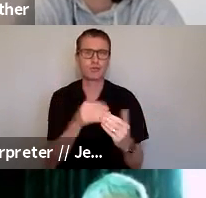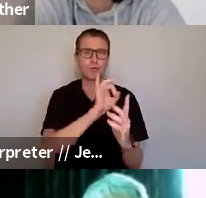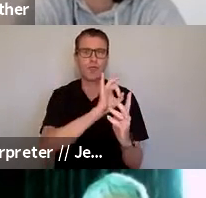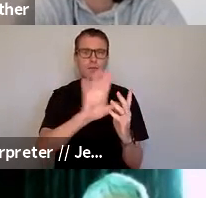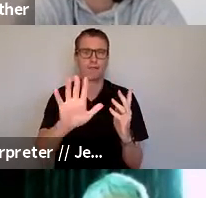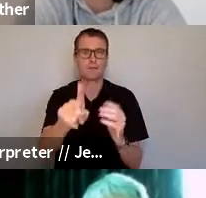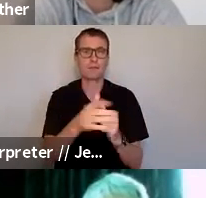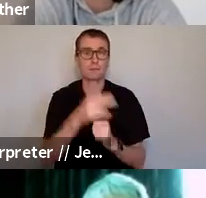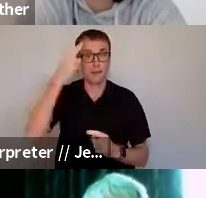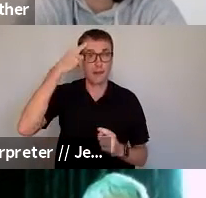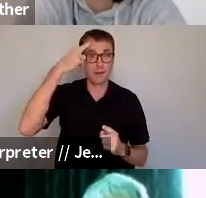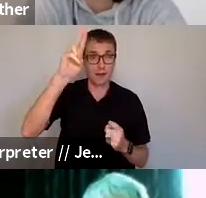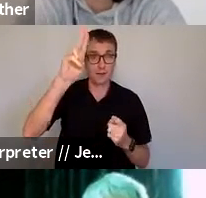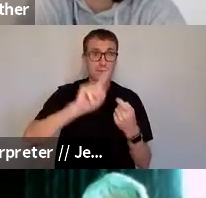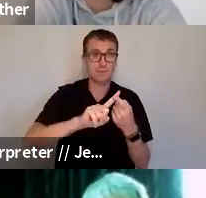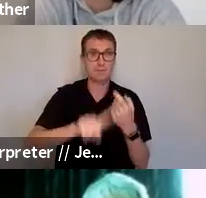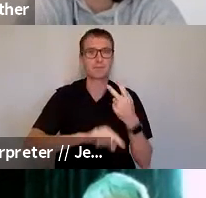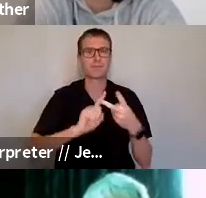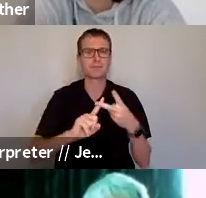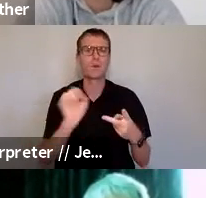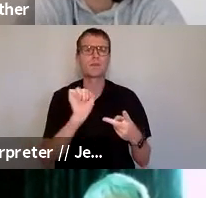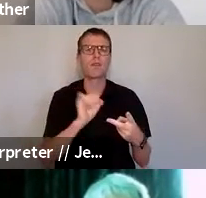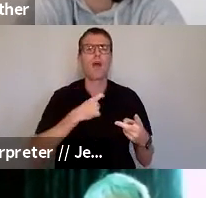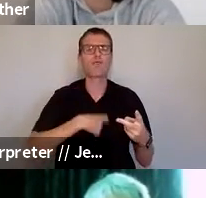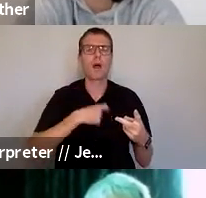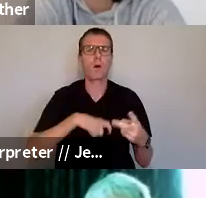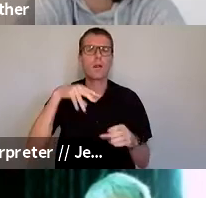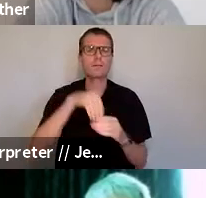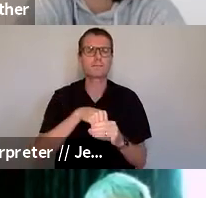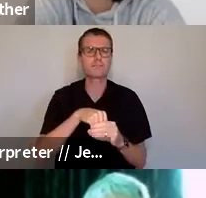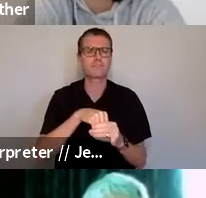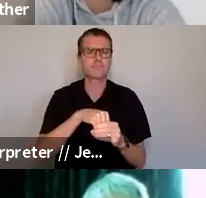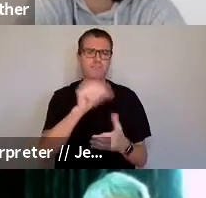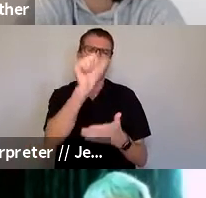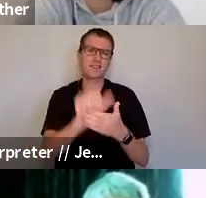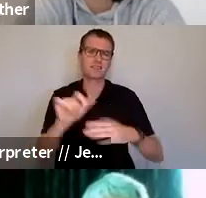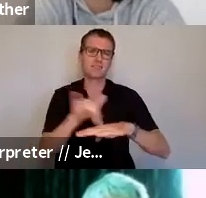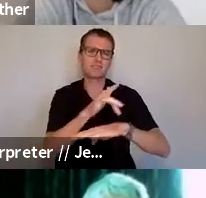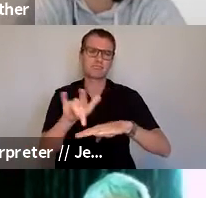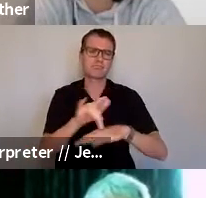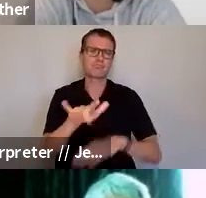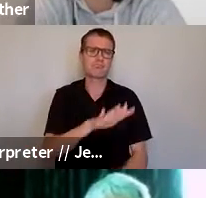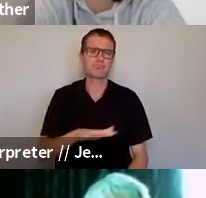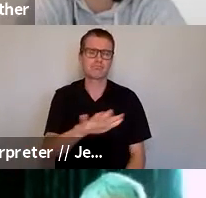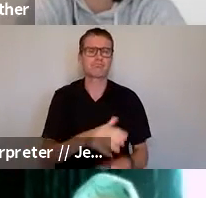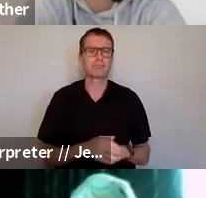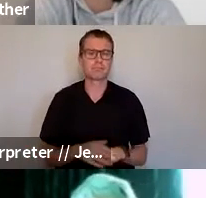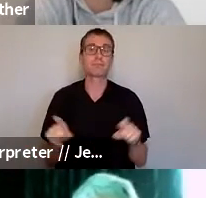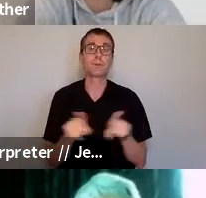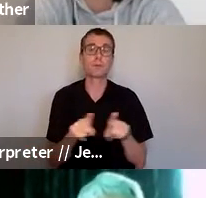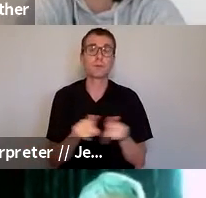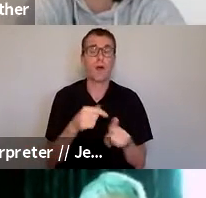name and their position in the arts. And I've also got a nice question for them. I want them to tell us when they